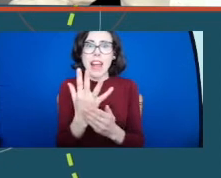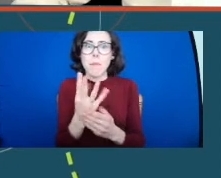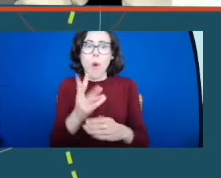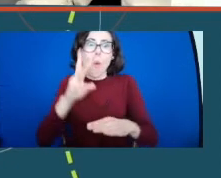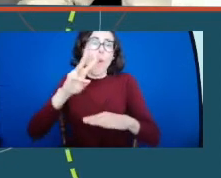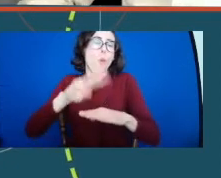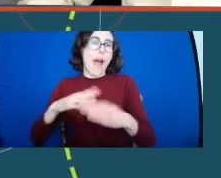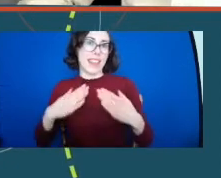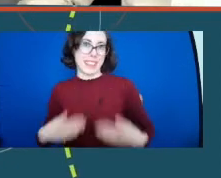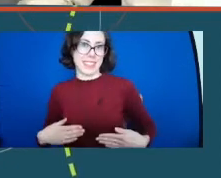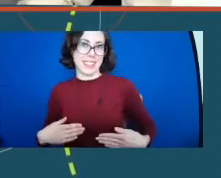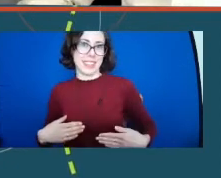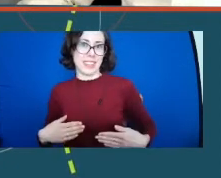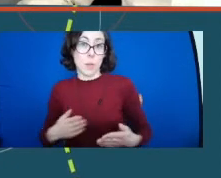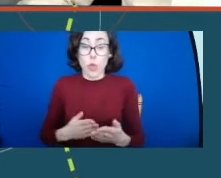reduces loneliness.